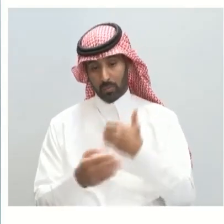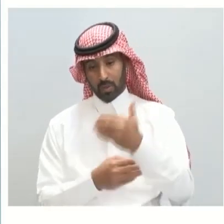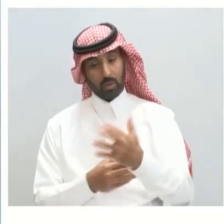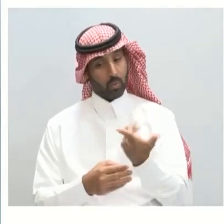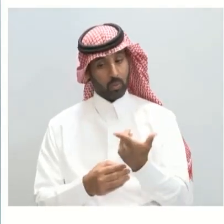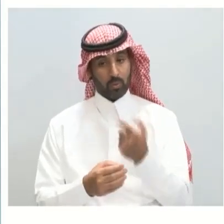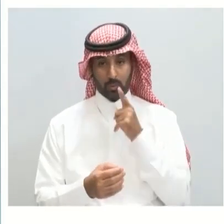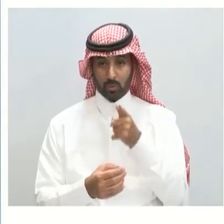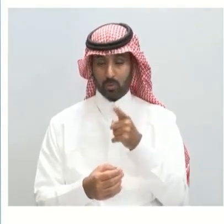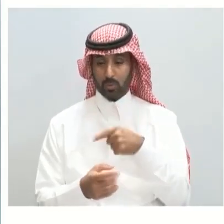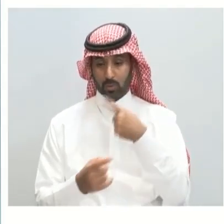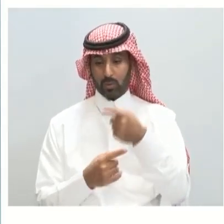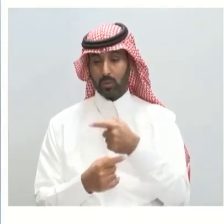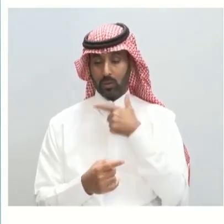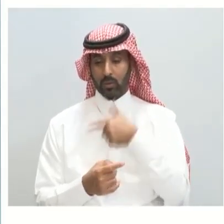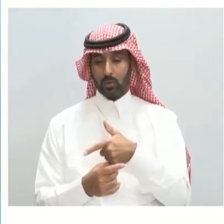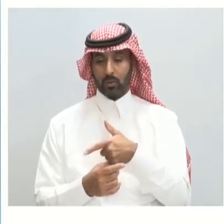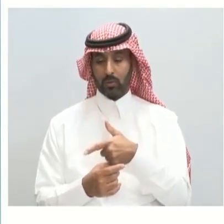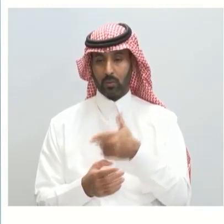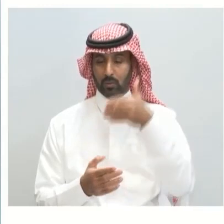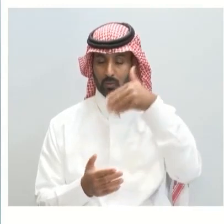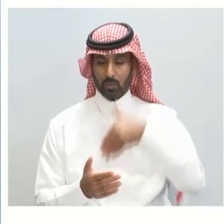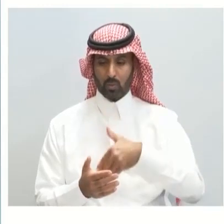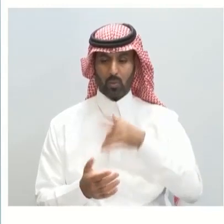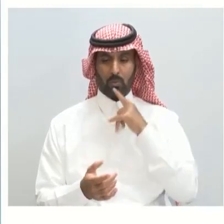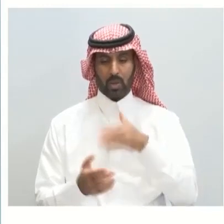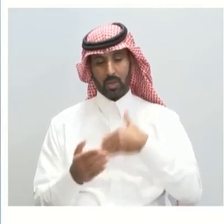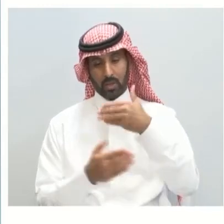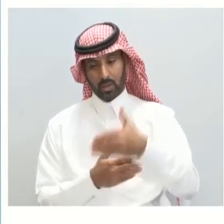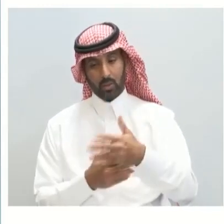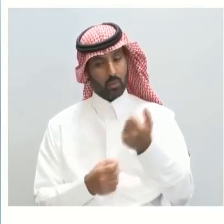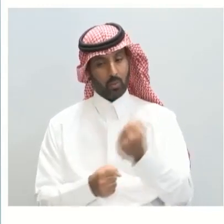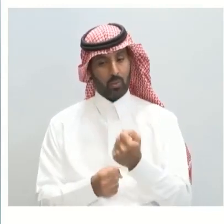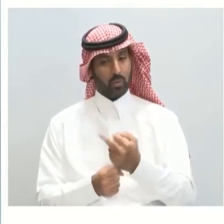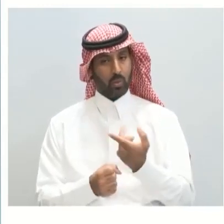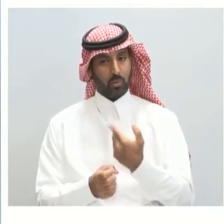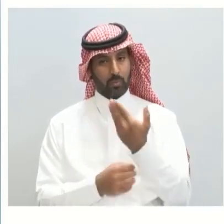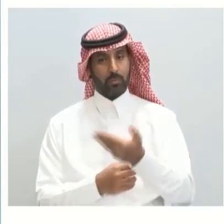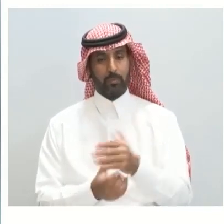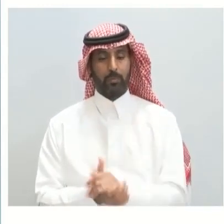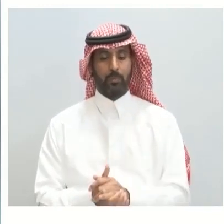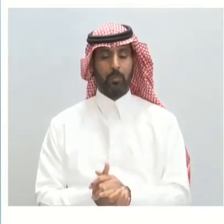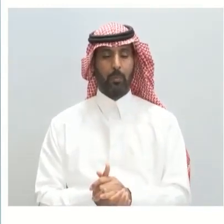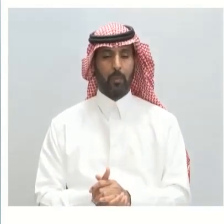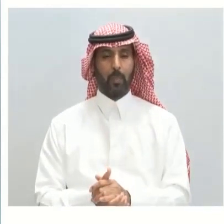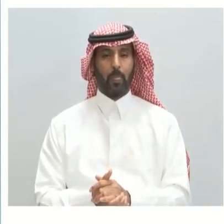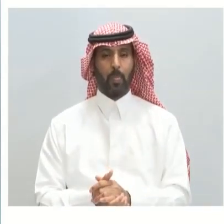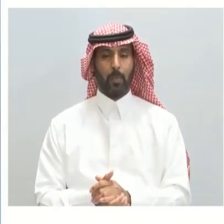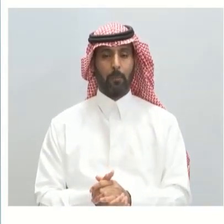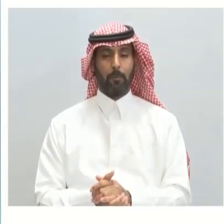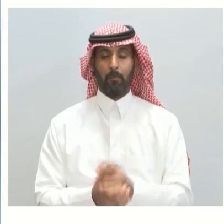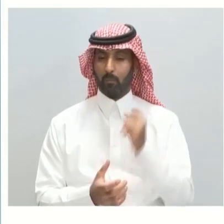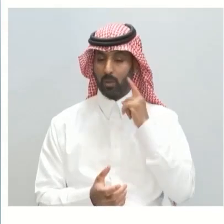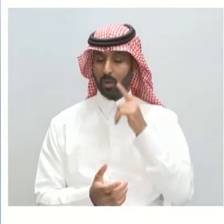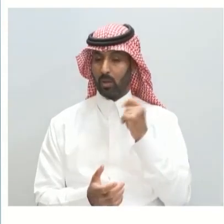questions, they have a falling intonation. What's next? You have a falling intonation. So now you can guess that